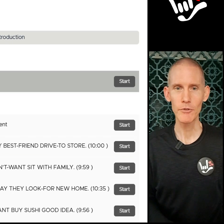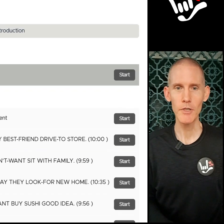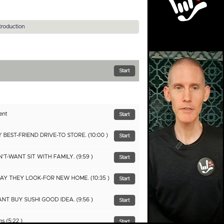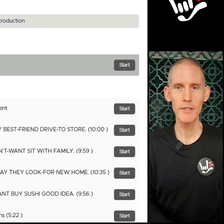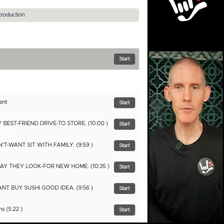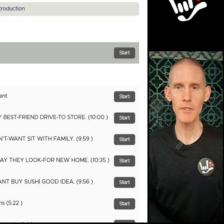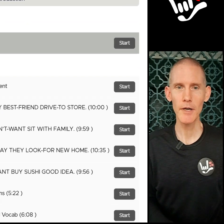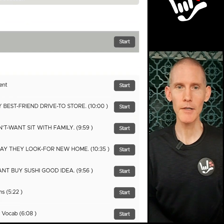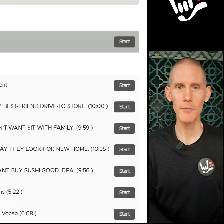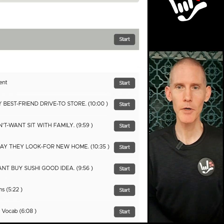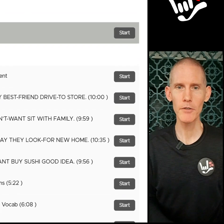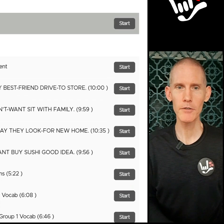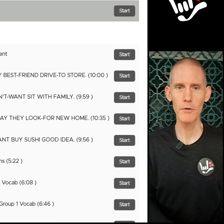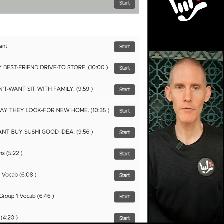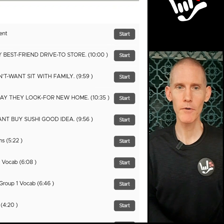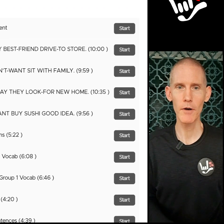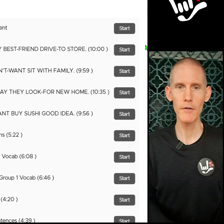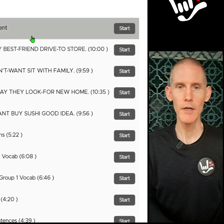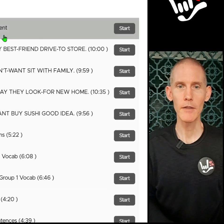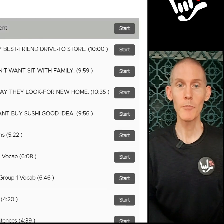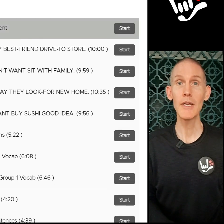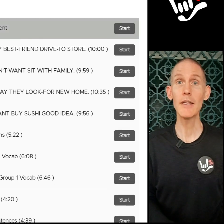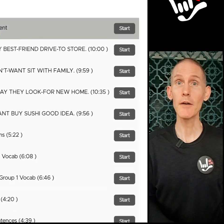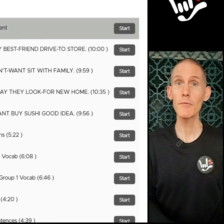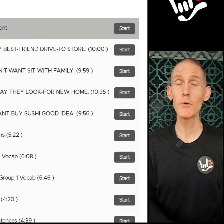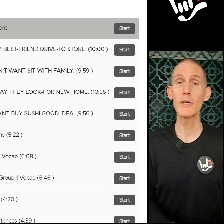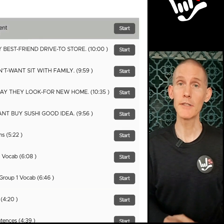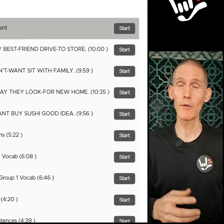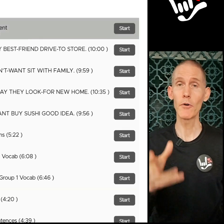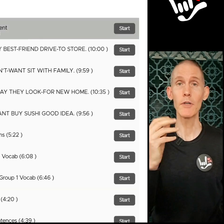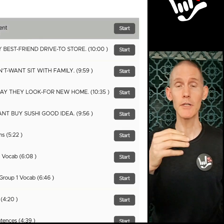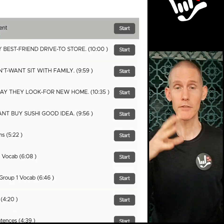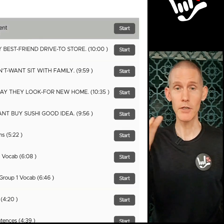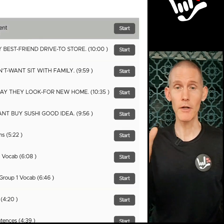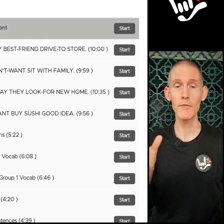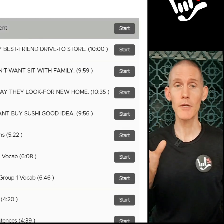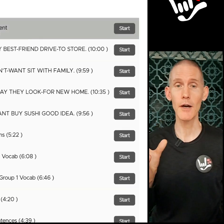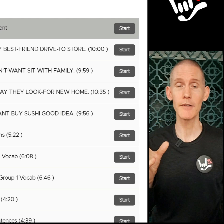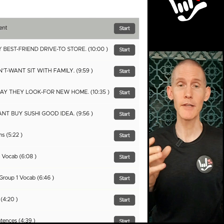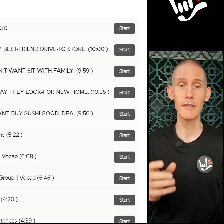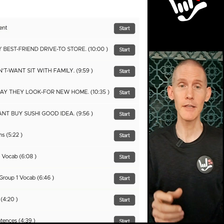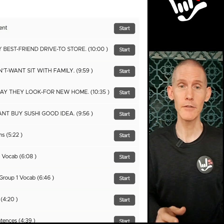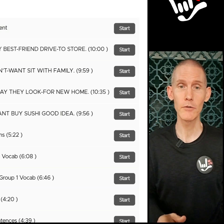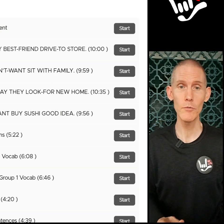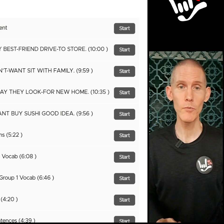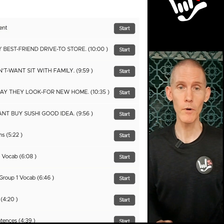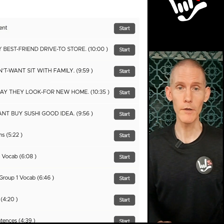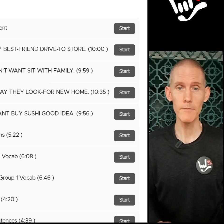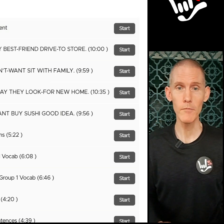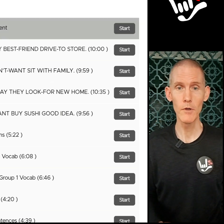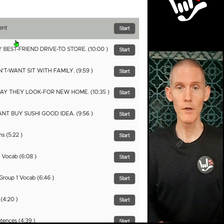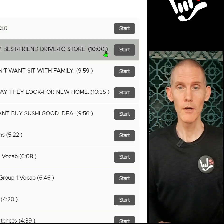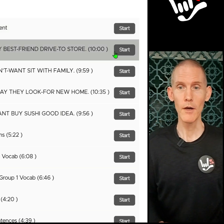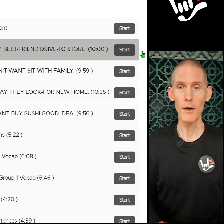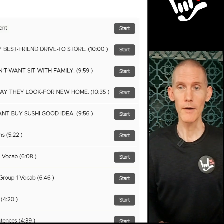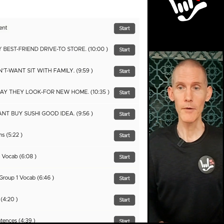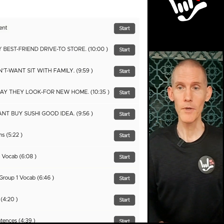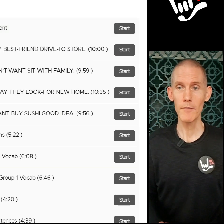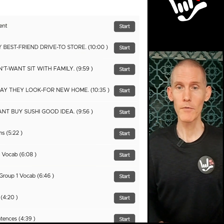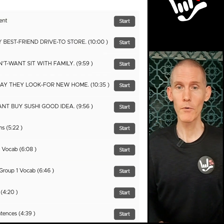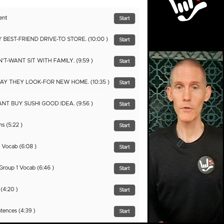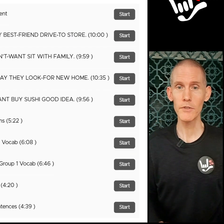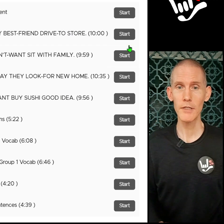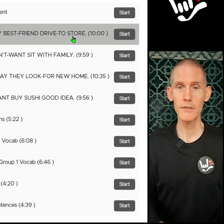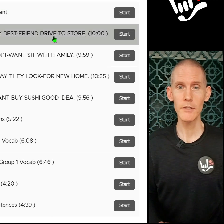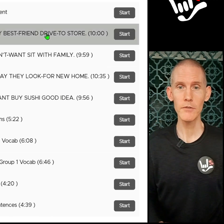Okay, so you can see we talked about so far the PDF where you can download it and you can see all of the content in group 1. Then we